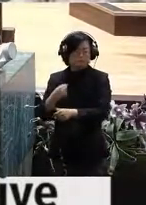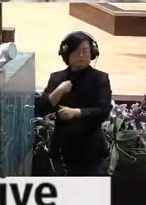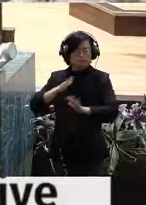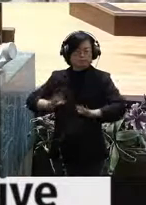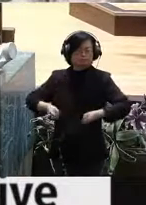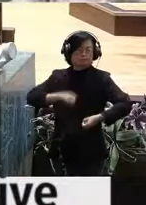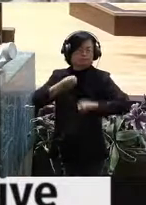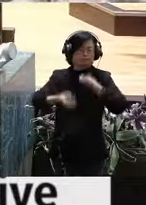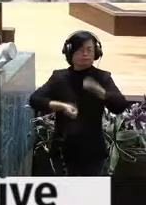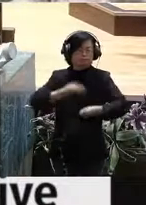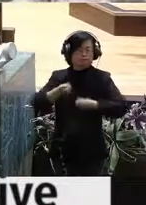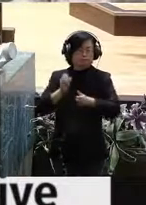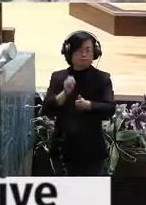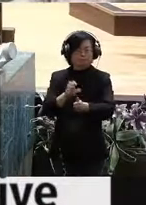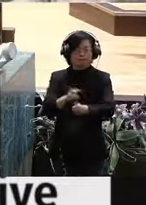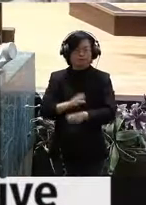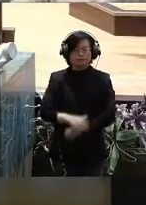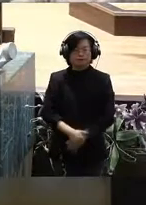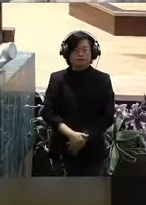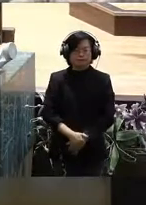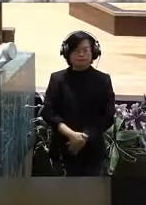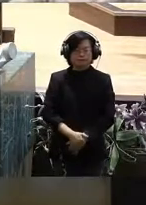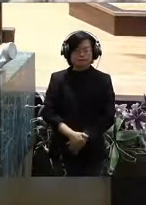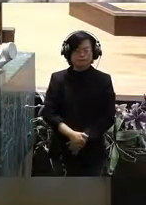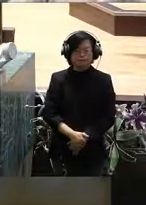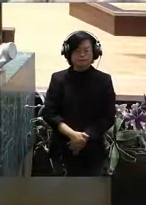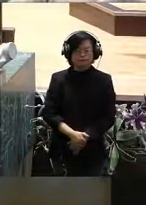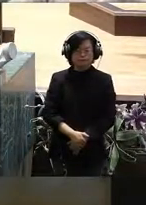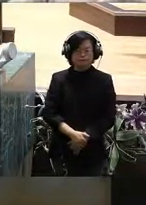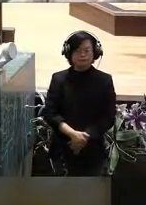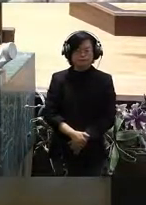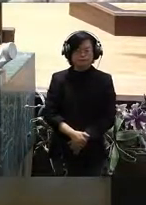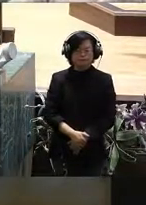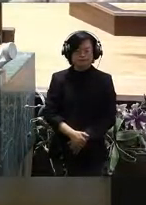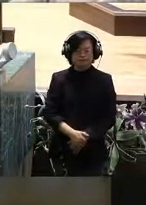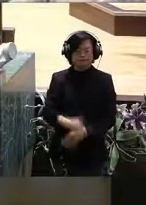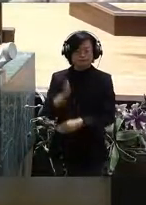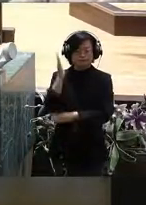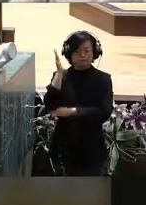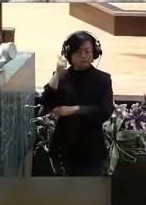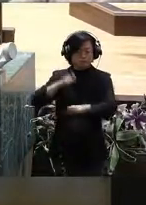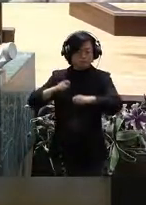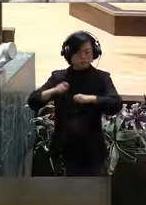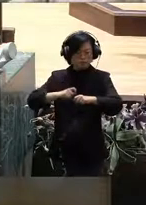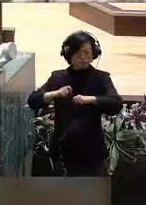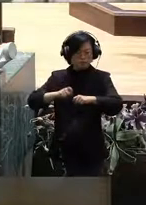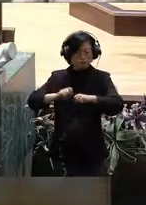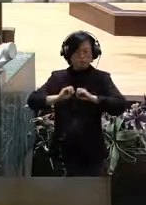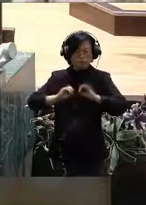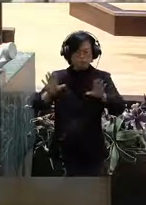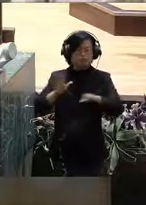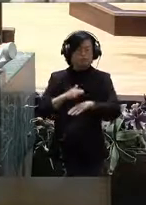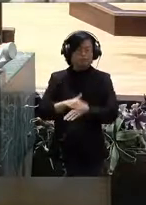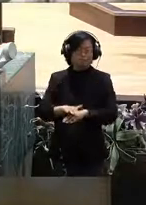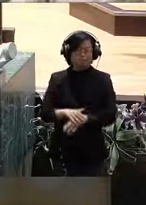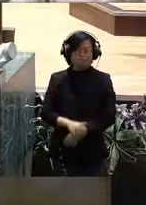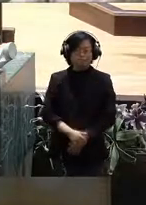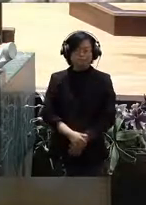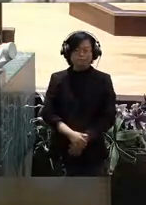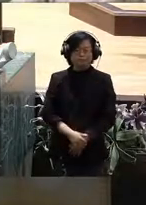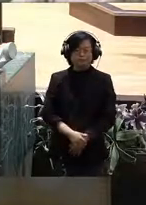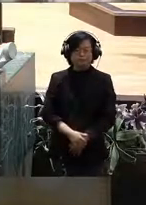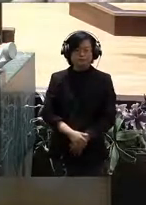are they planning to execute the open government strategy. So just to give you a brief background, we at Growth for Pakistan have been aiming to work